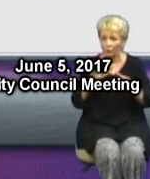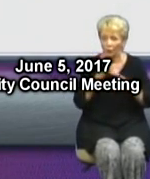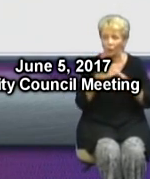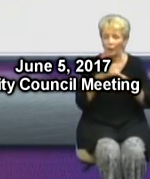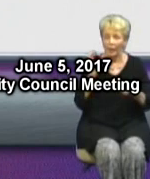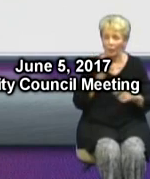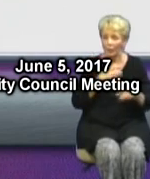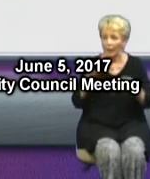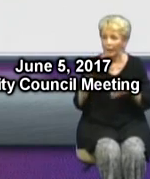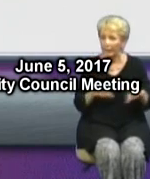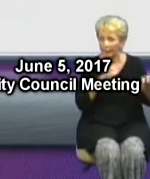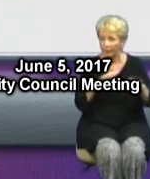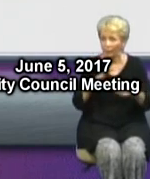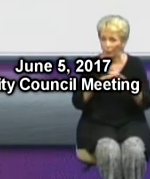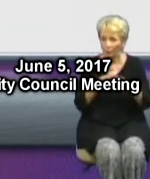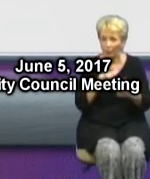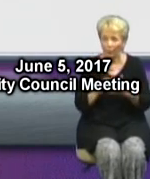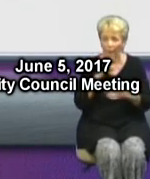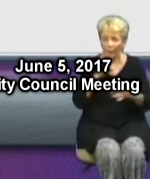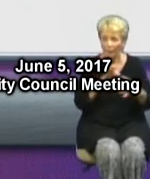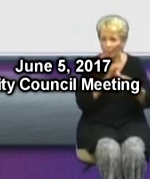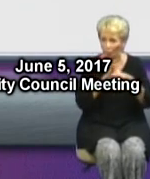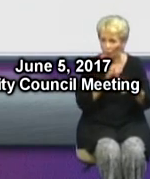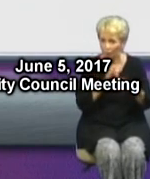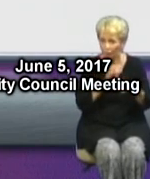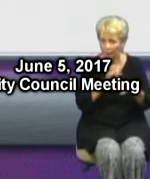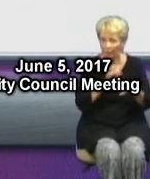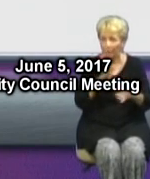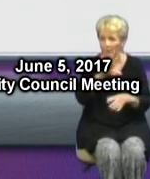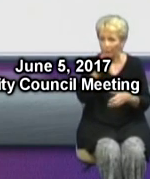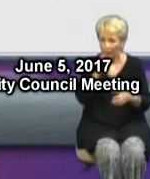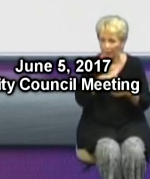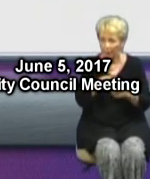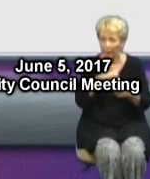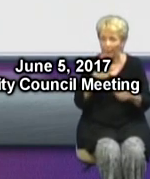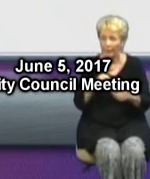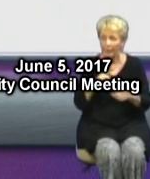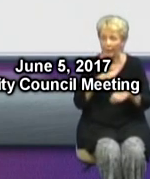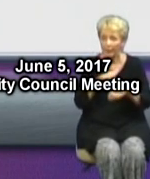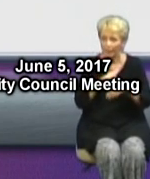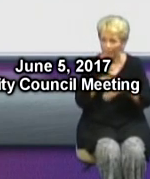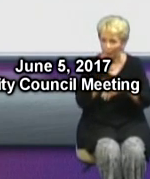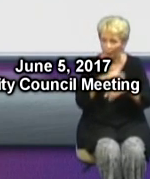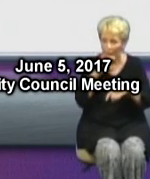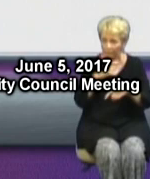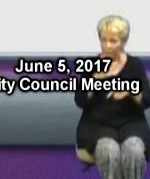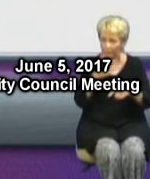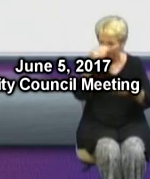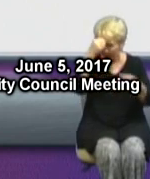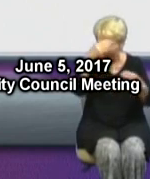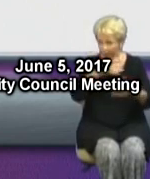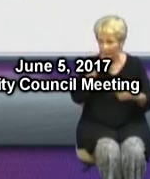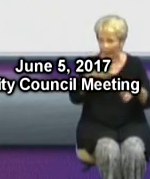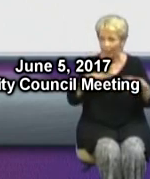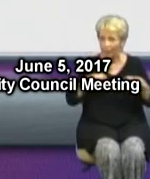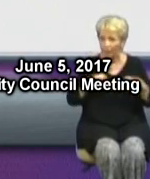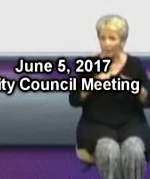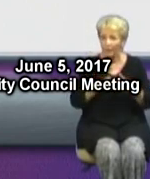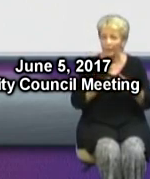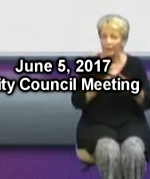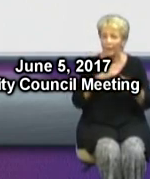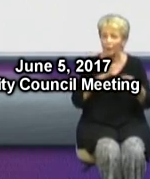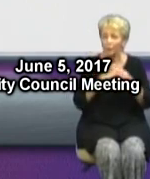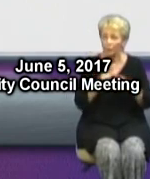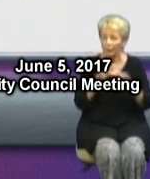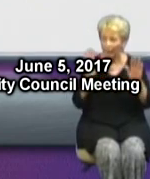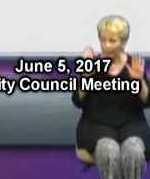activities. A community where partnership, participation, and input is embraced. A community with excellent